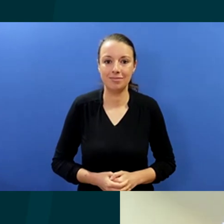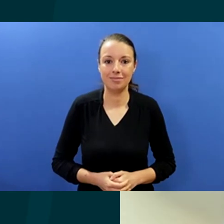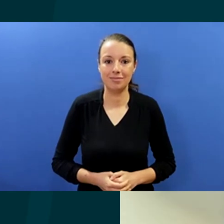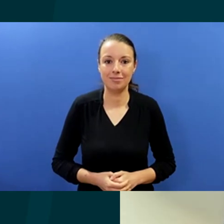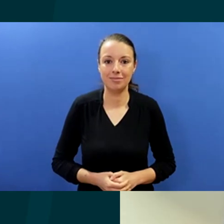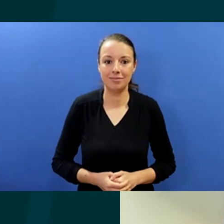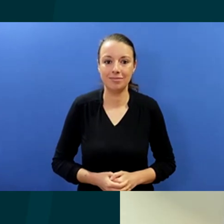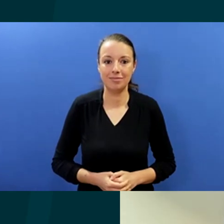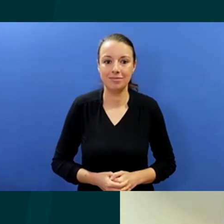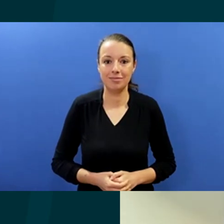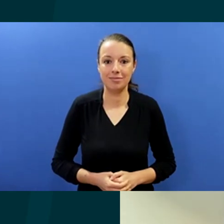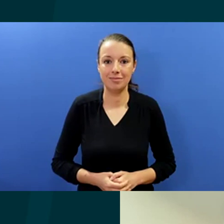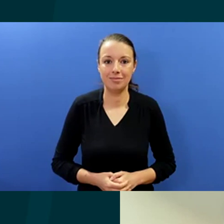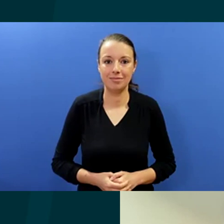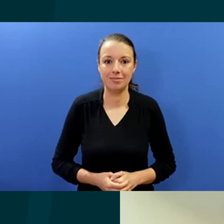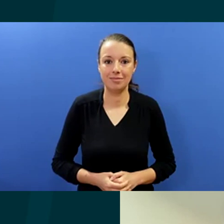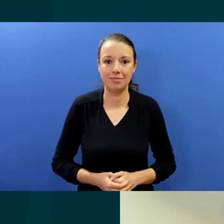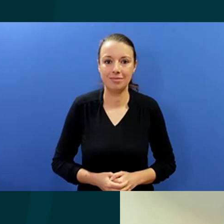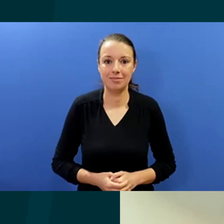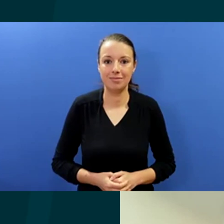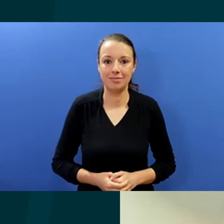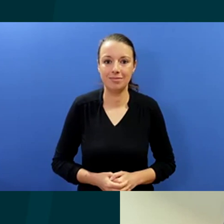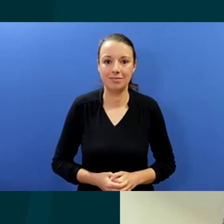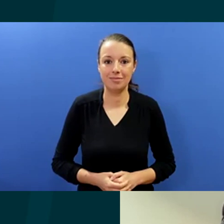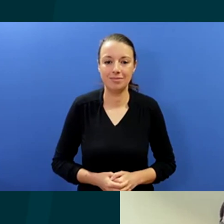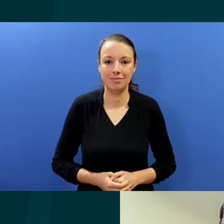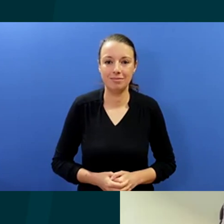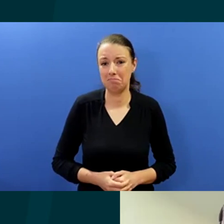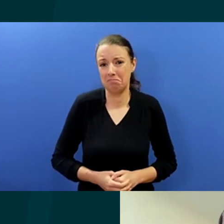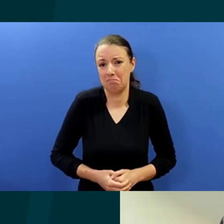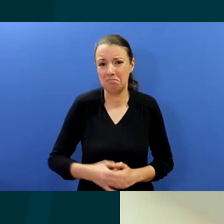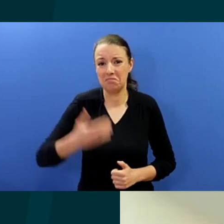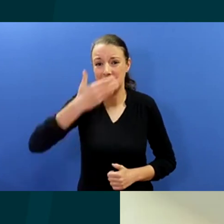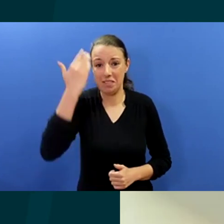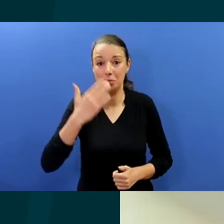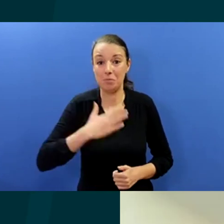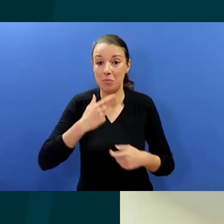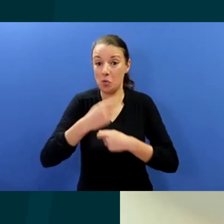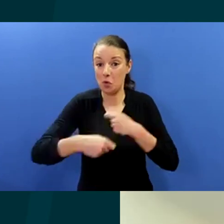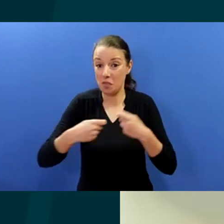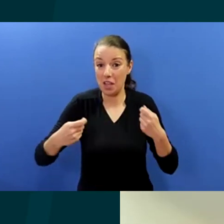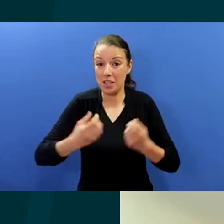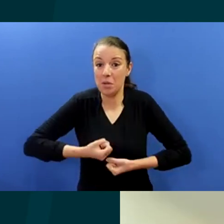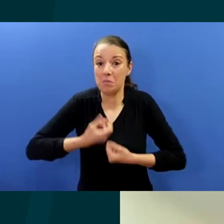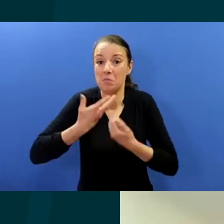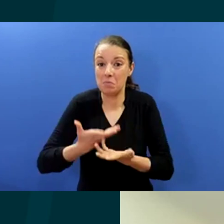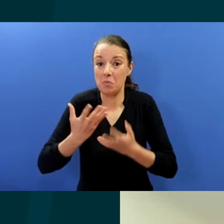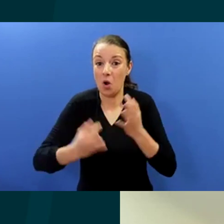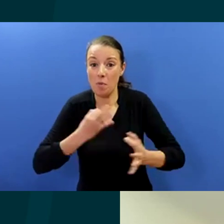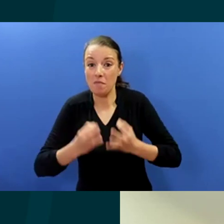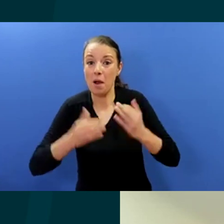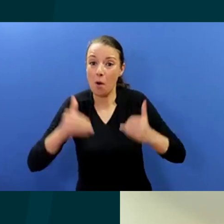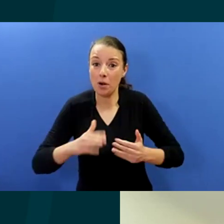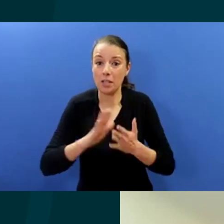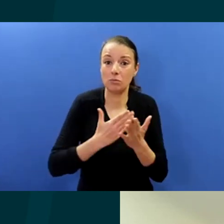I actually don't have a solution for that, but I can share a challenge. Maybe the other cities have a solution, because